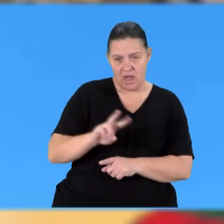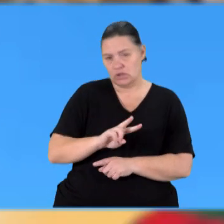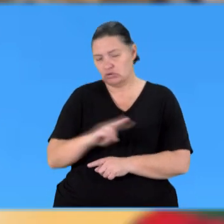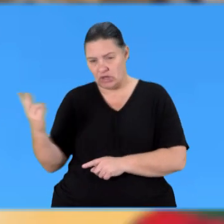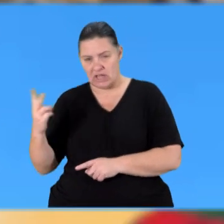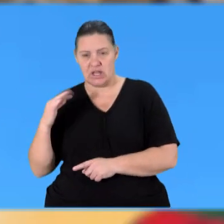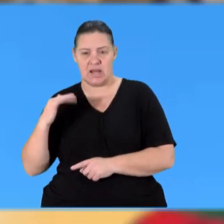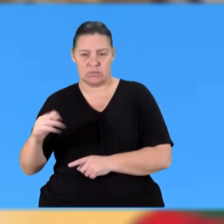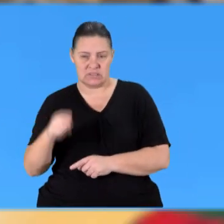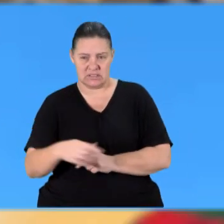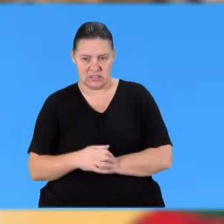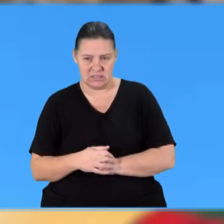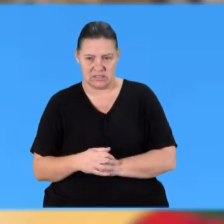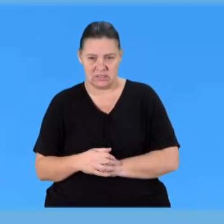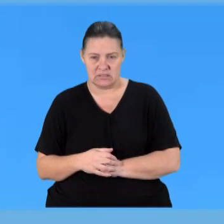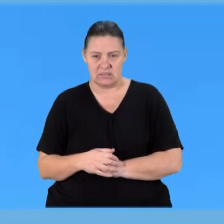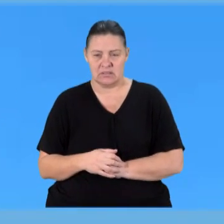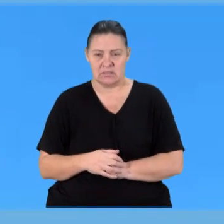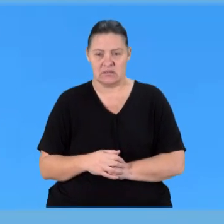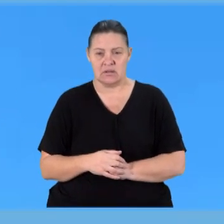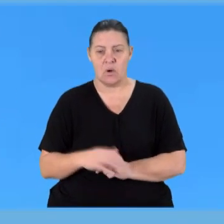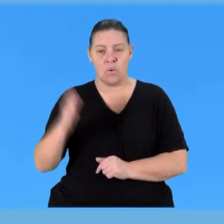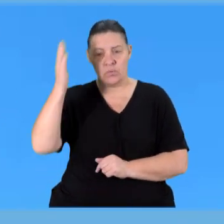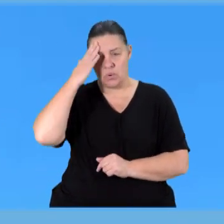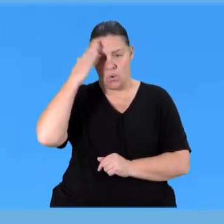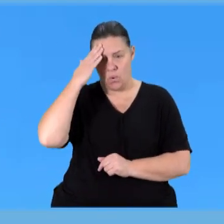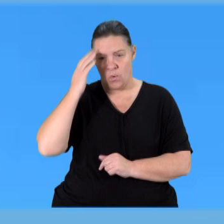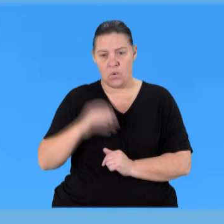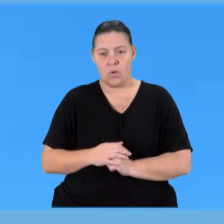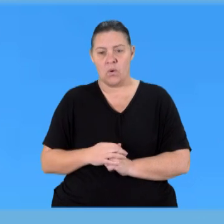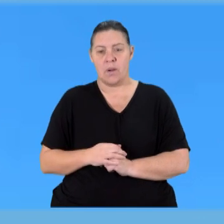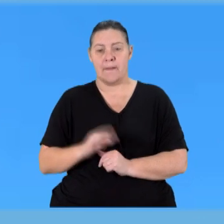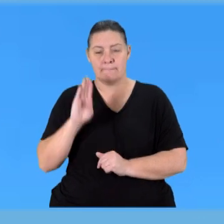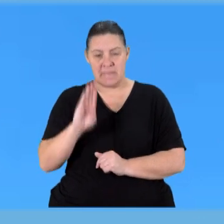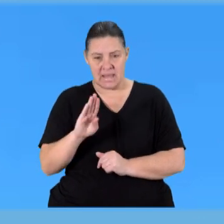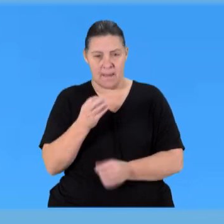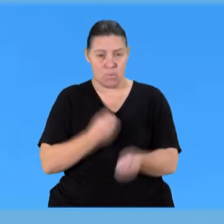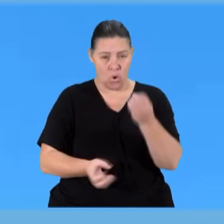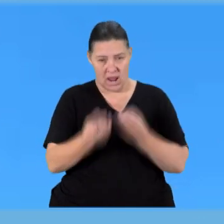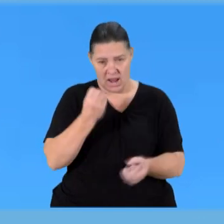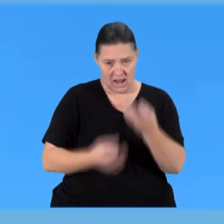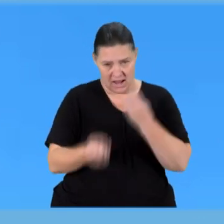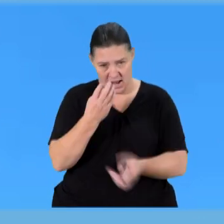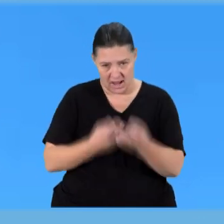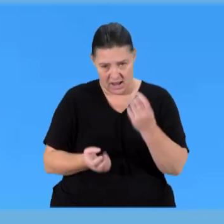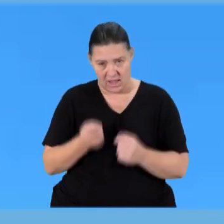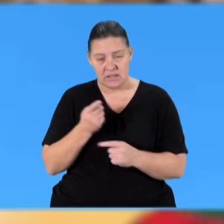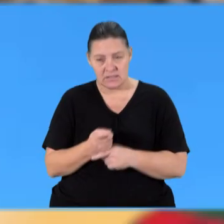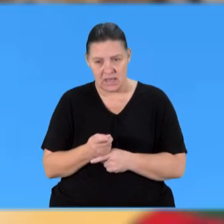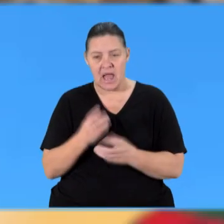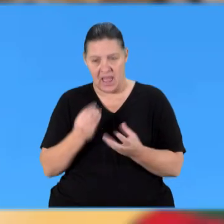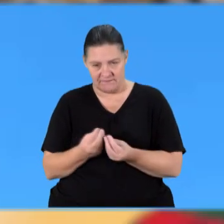a vapor into a liquid. So, it does not. We know that B, when we are boiling a